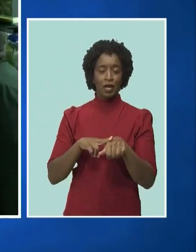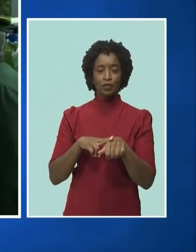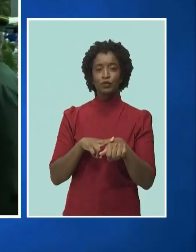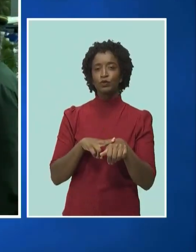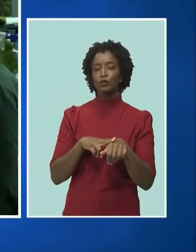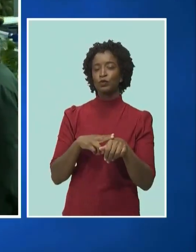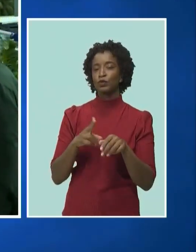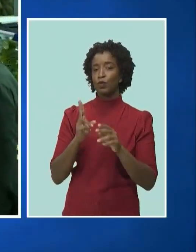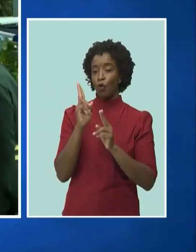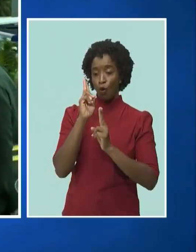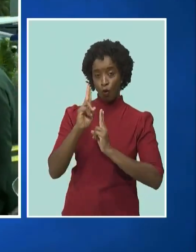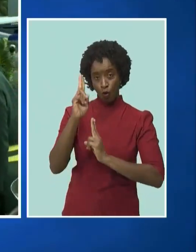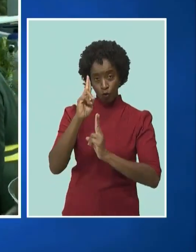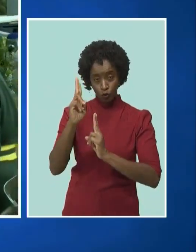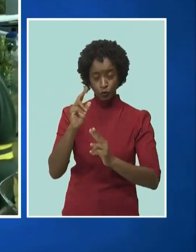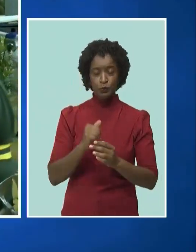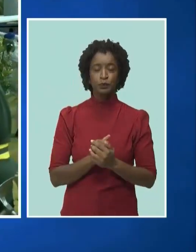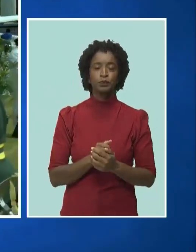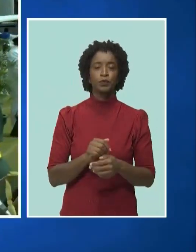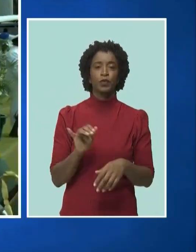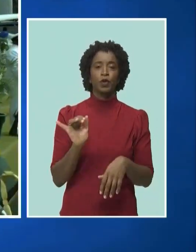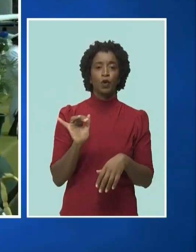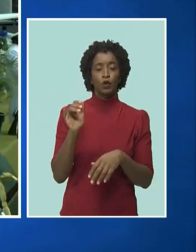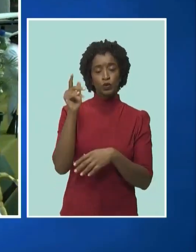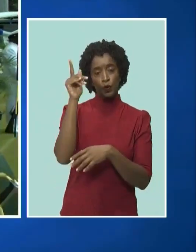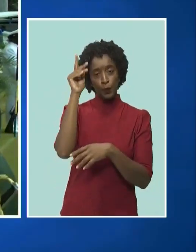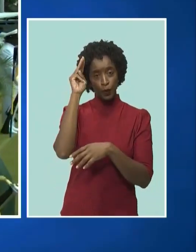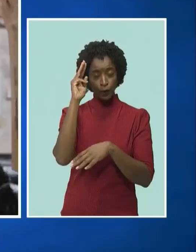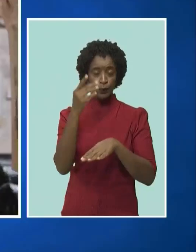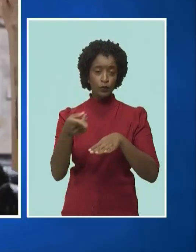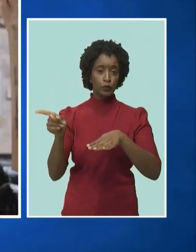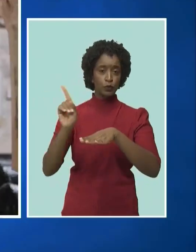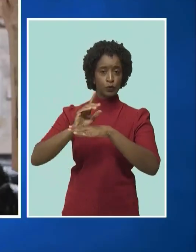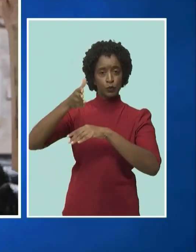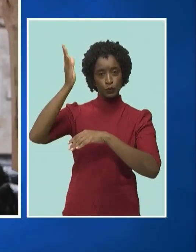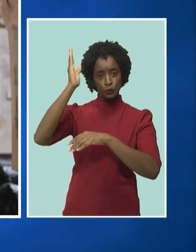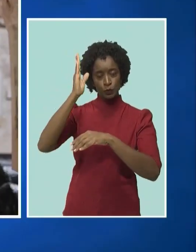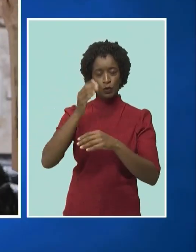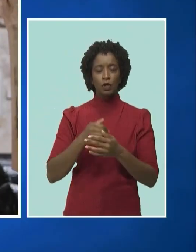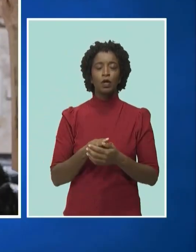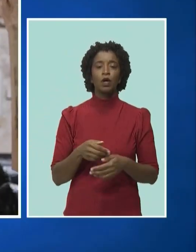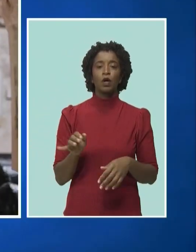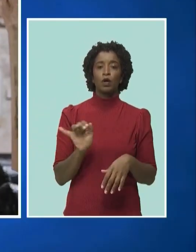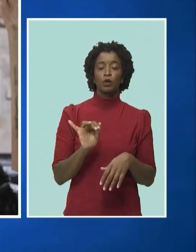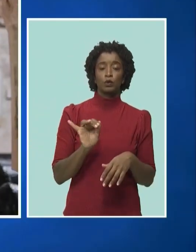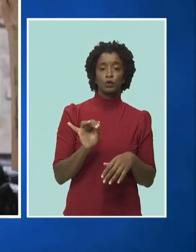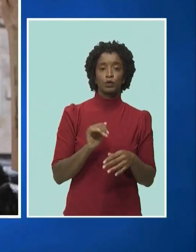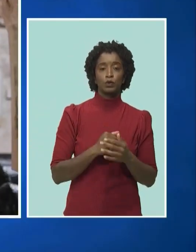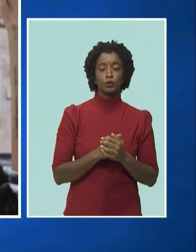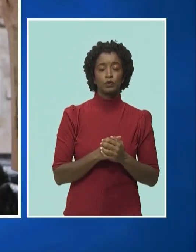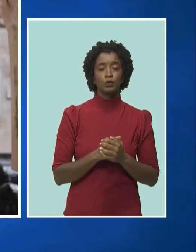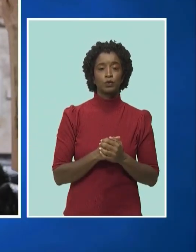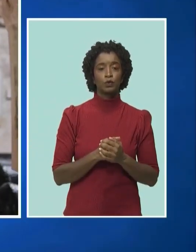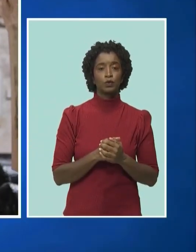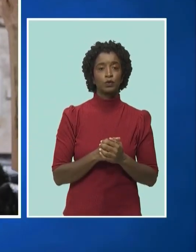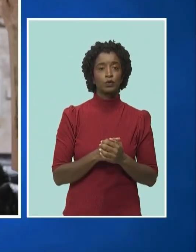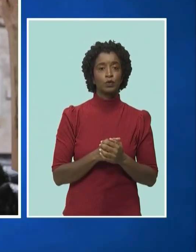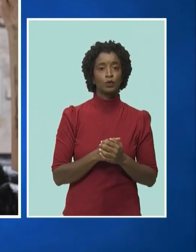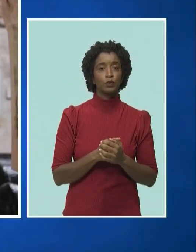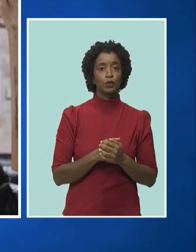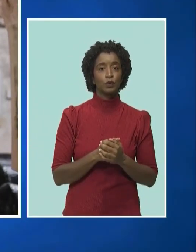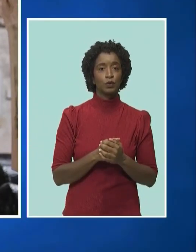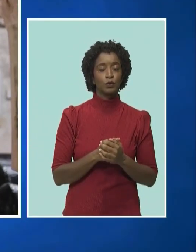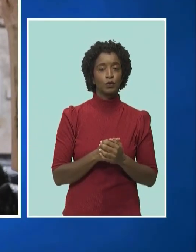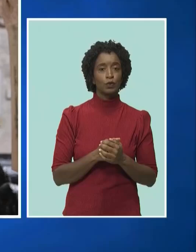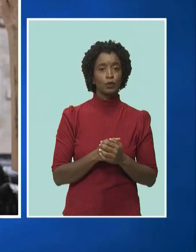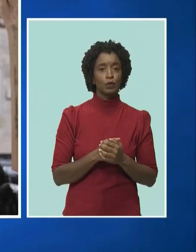Barbadians, the address to the nation by the Honorable Prime Minister, followed closely by a presentation by a very popular entertainer known to